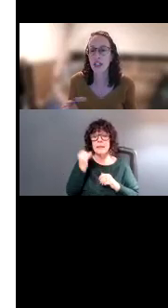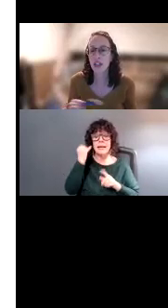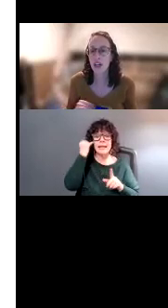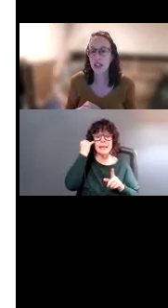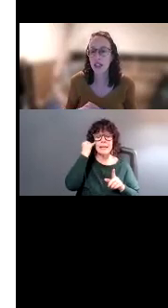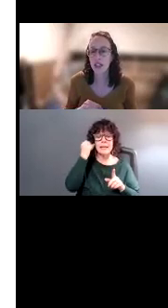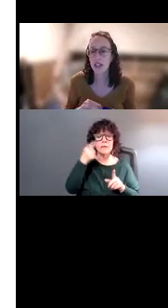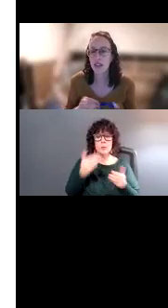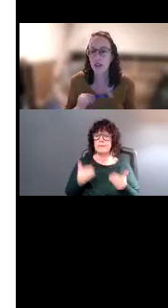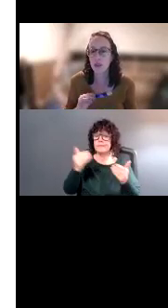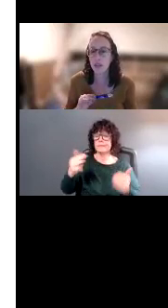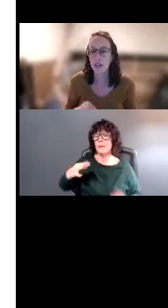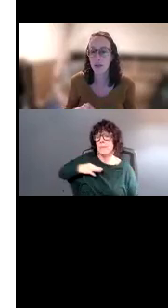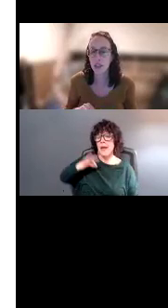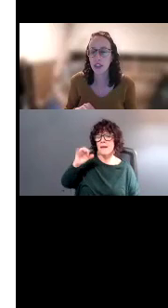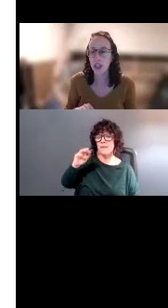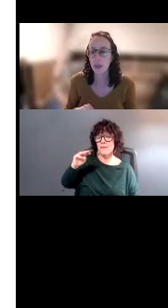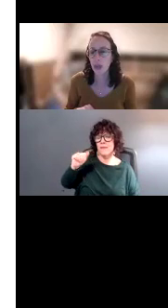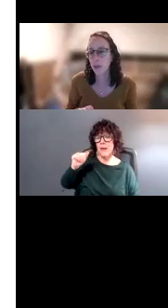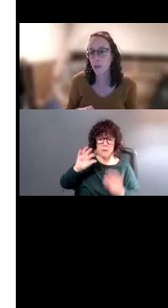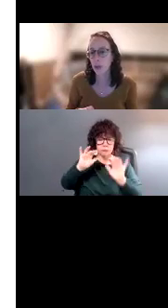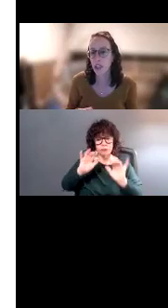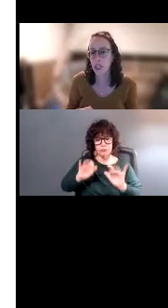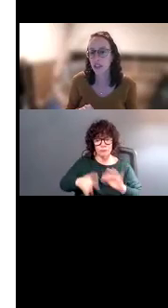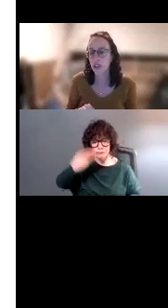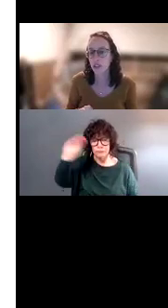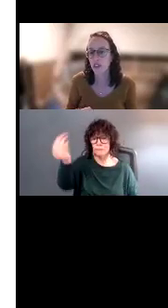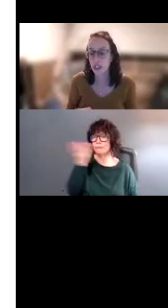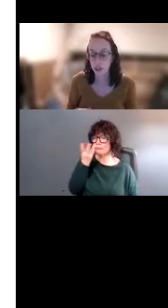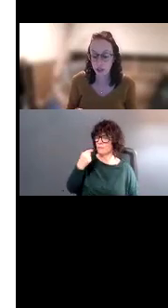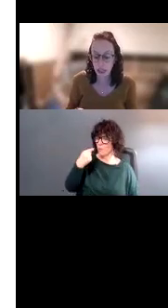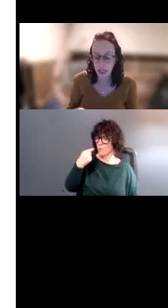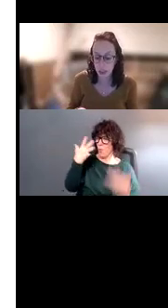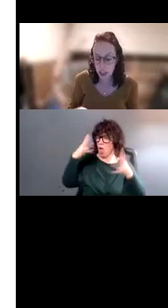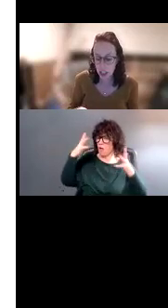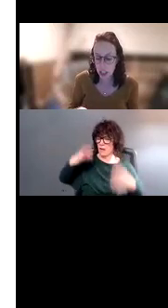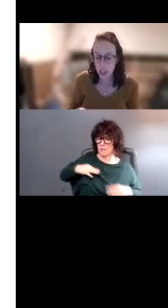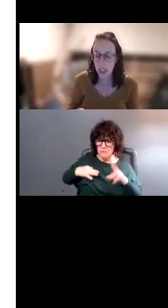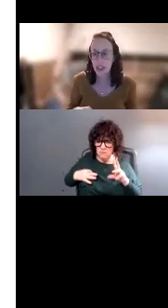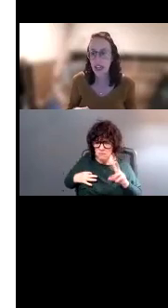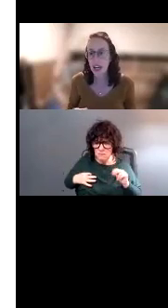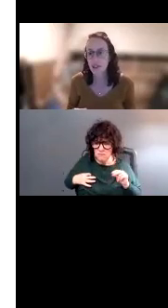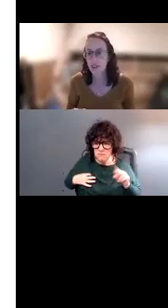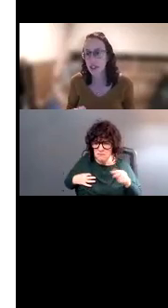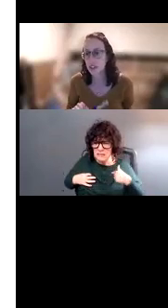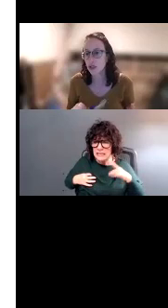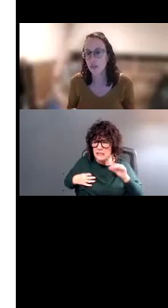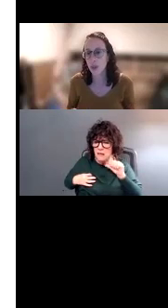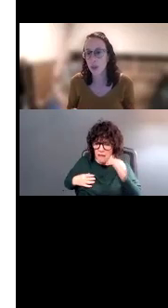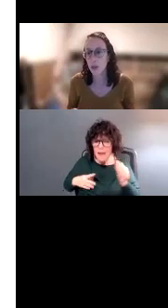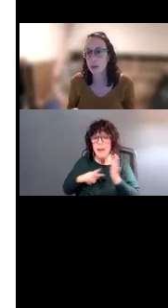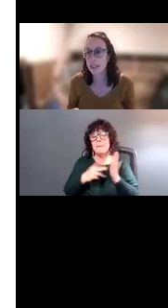theft. You definitely want to start by reporting it to the Federal Trade Commission. They have a